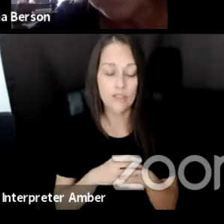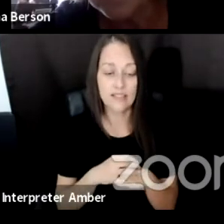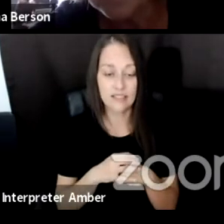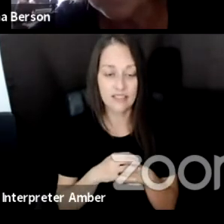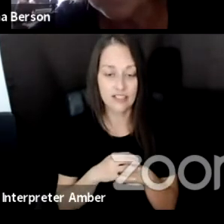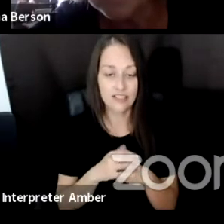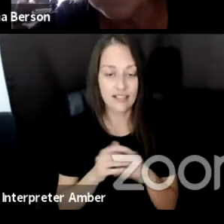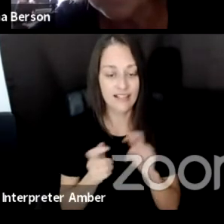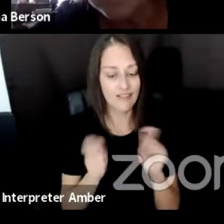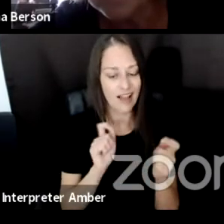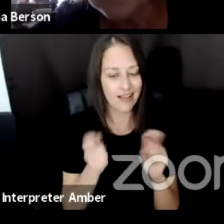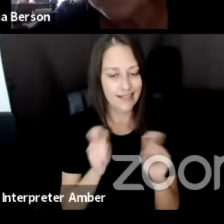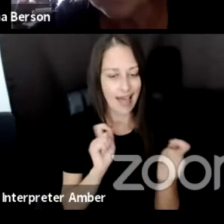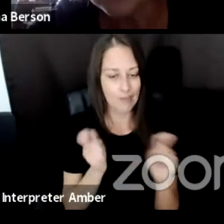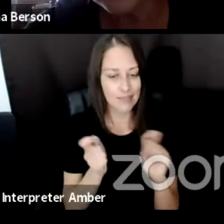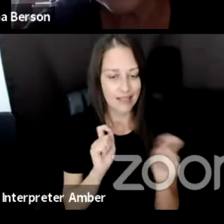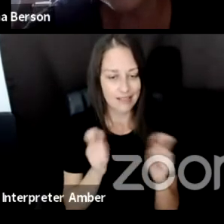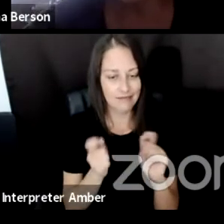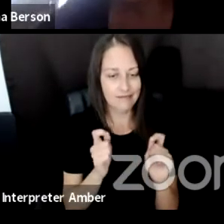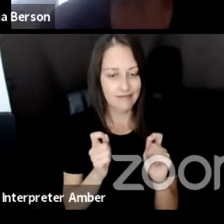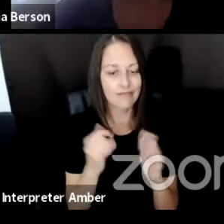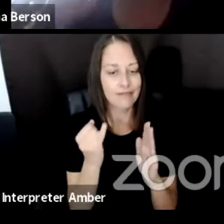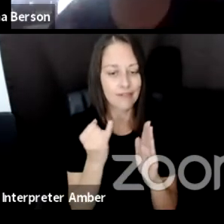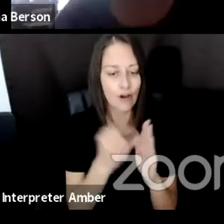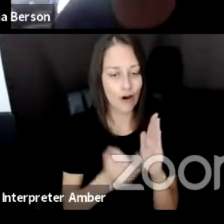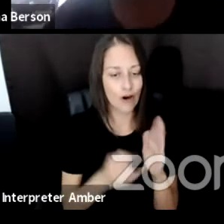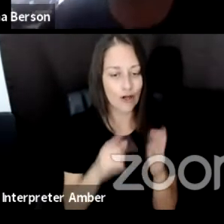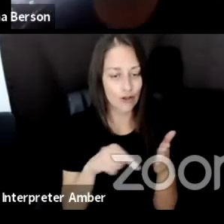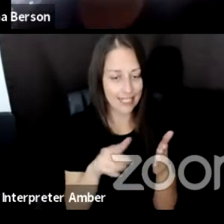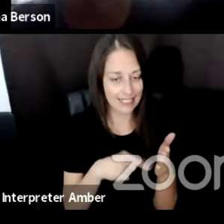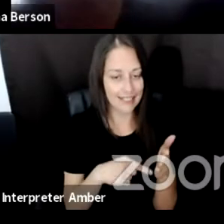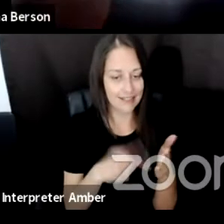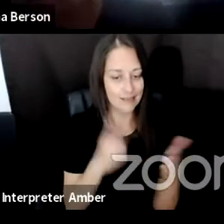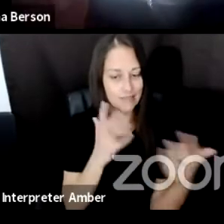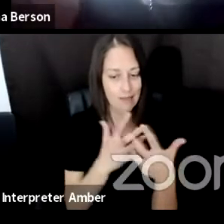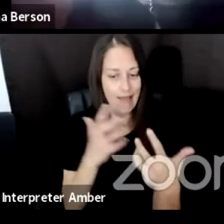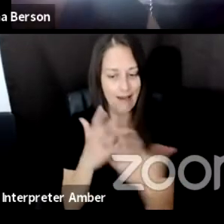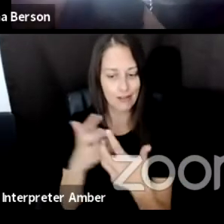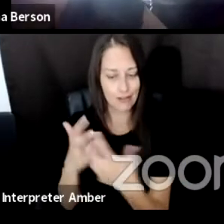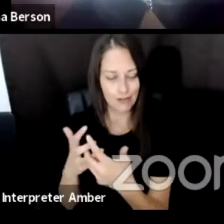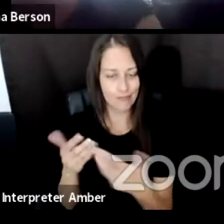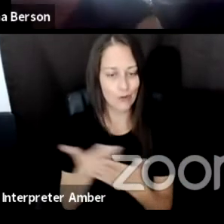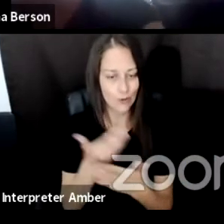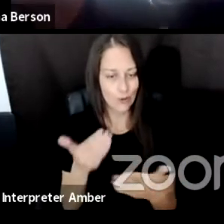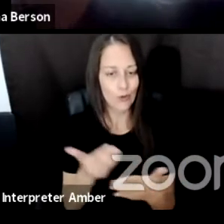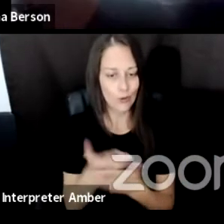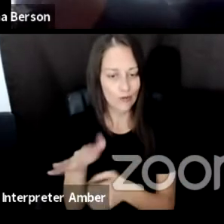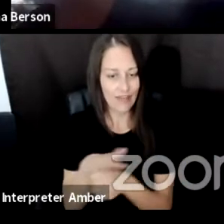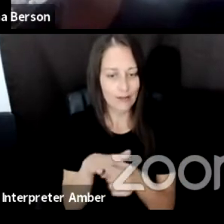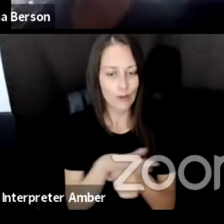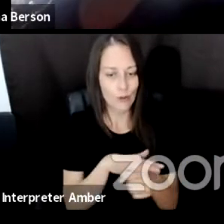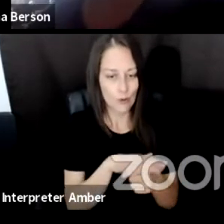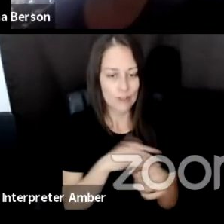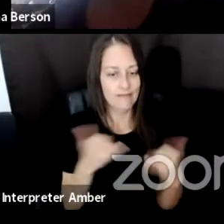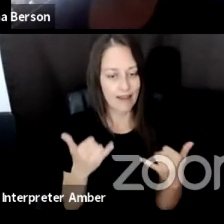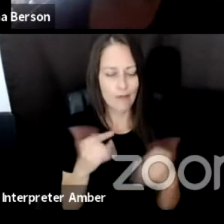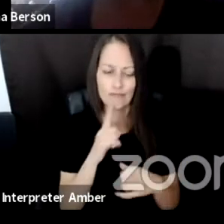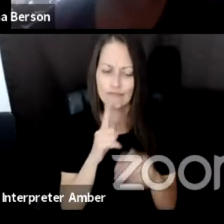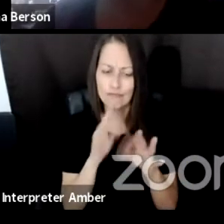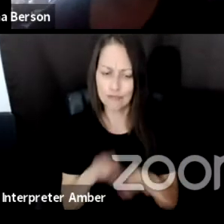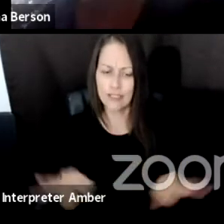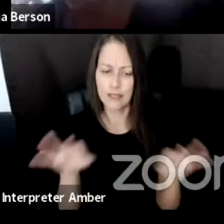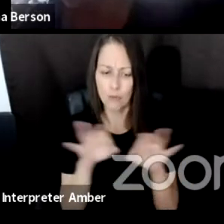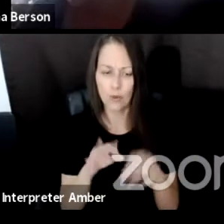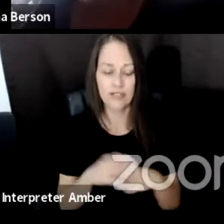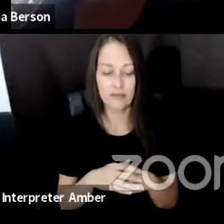arts criticism to these different venues that people will tend to look at more is just really important. Because I think even though I